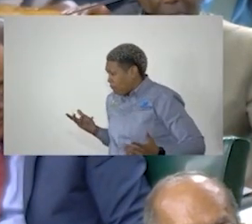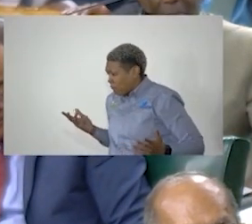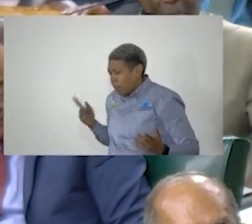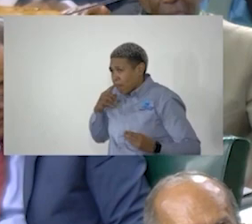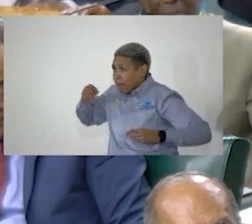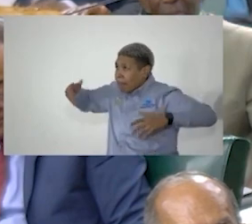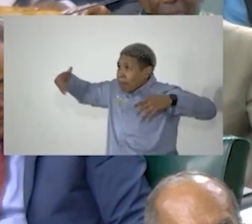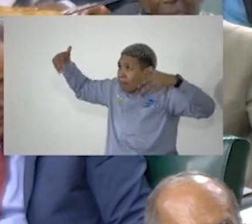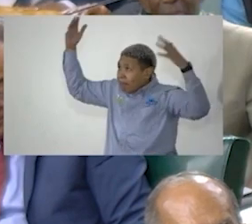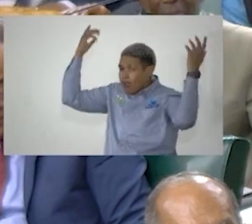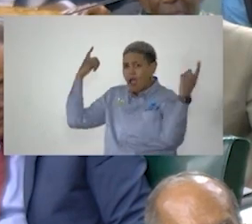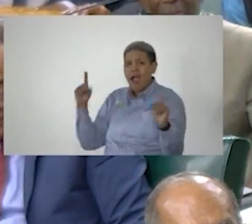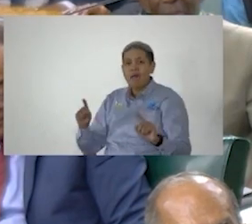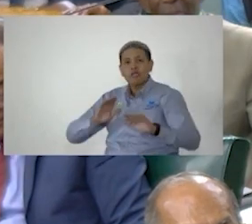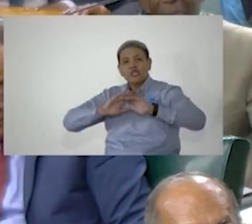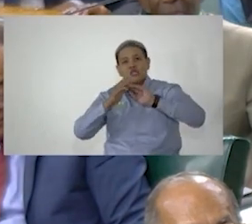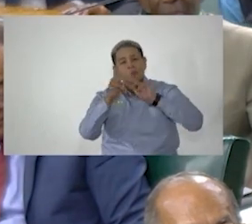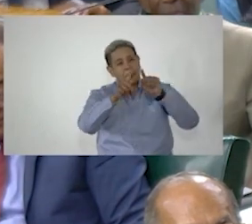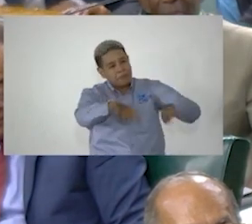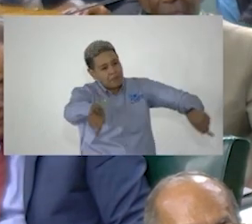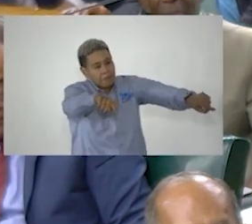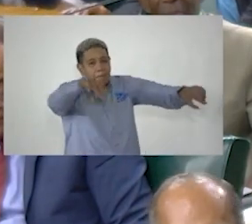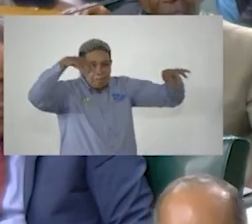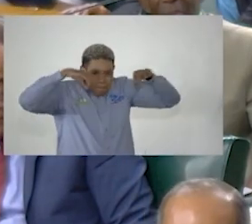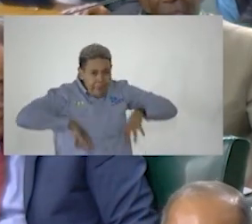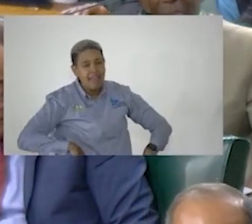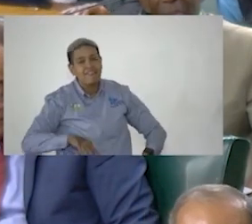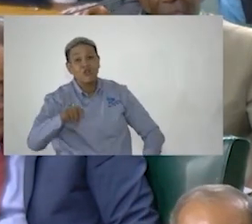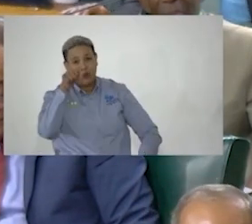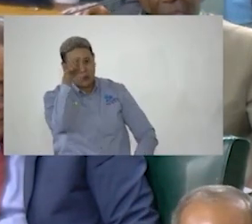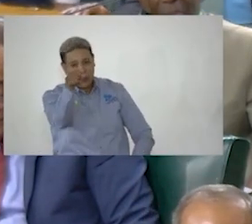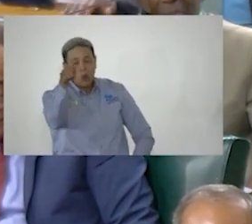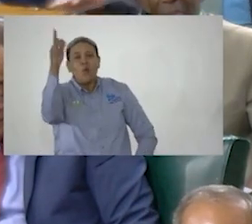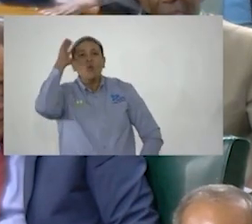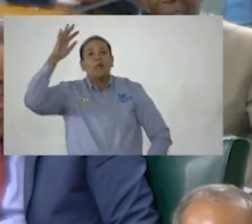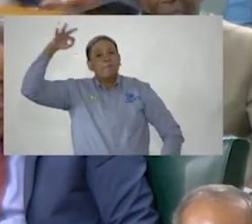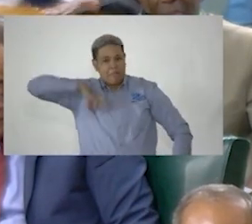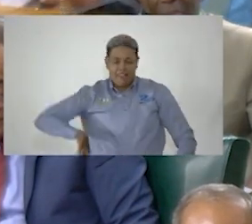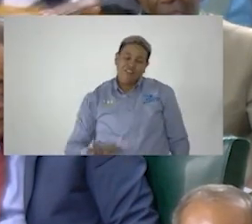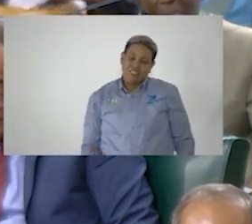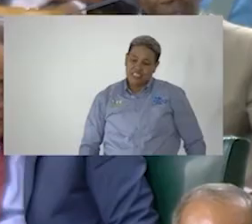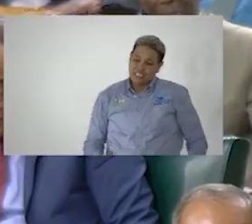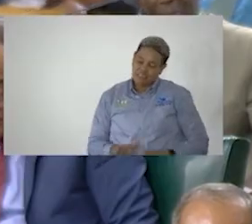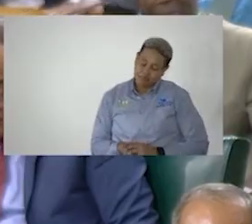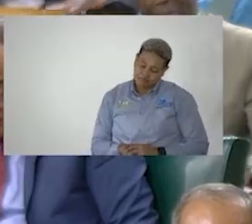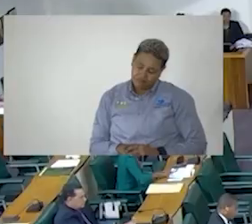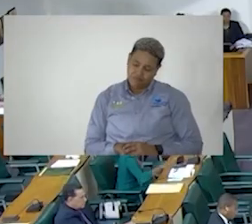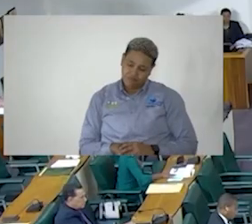recovery, Madam Speaker, Jamaica is better off. We're using hiring